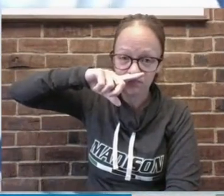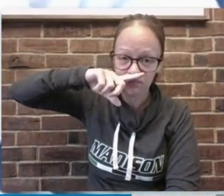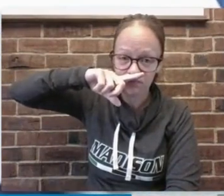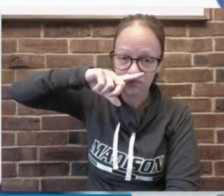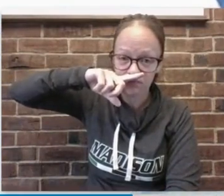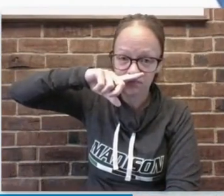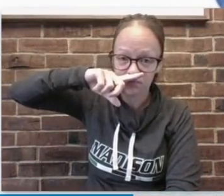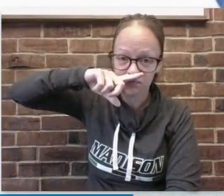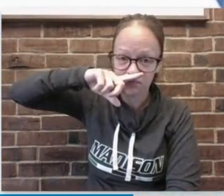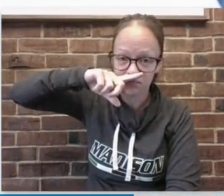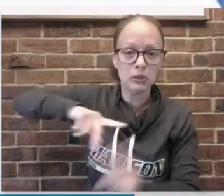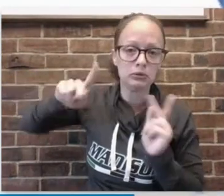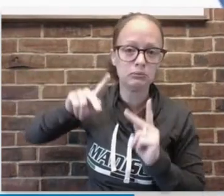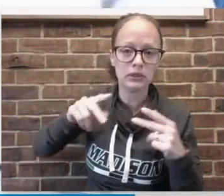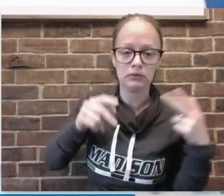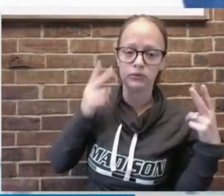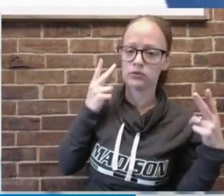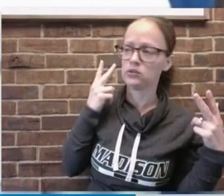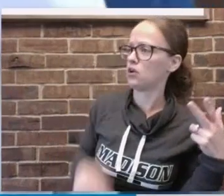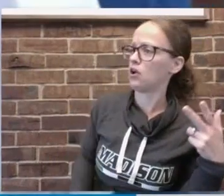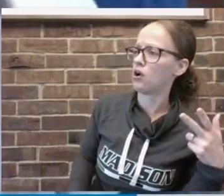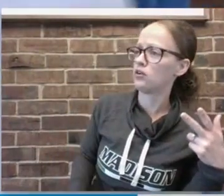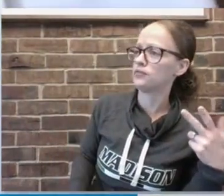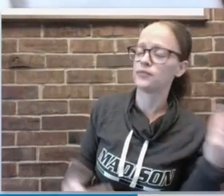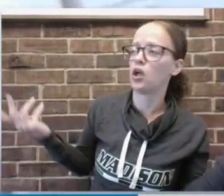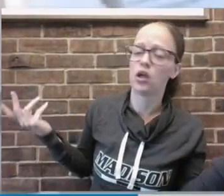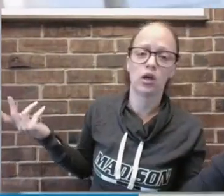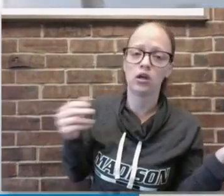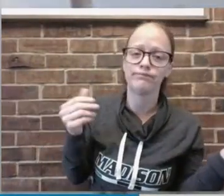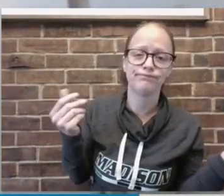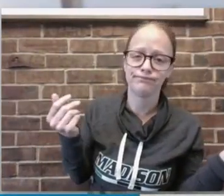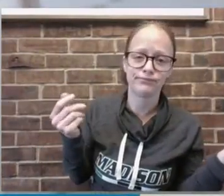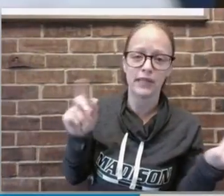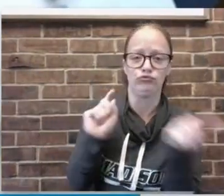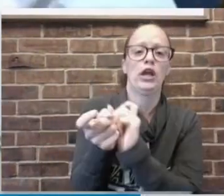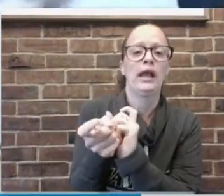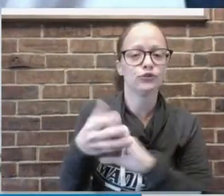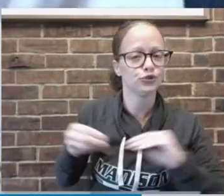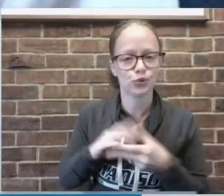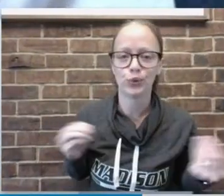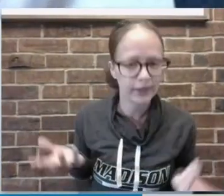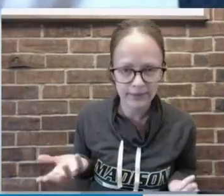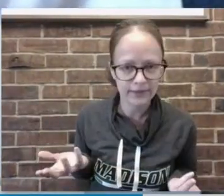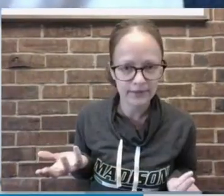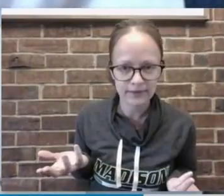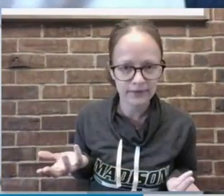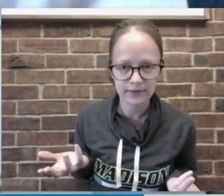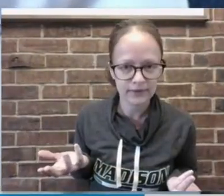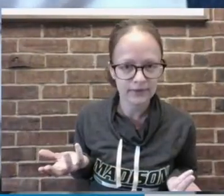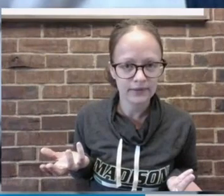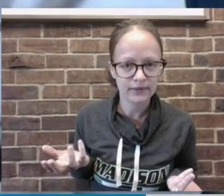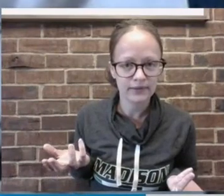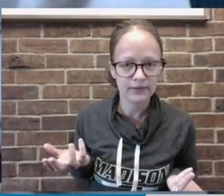the rest as they say is history the news